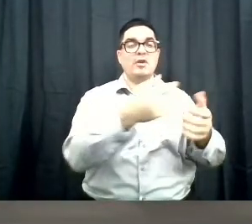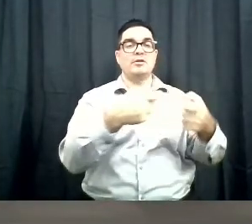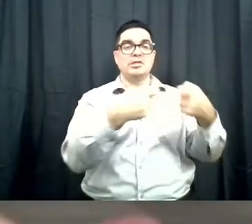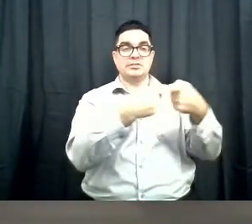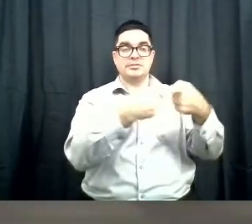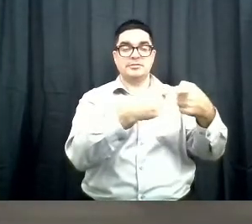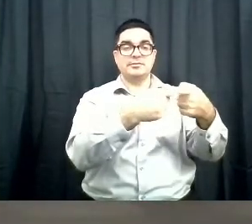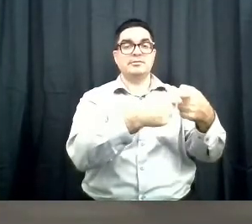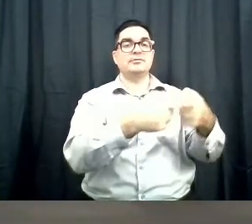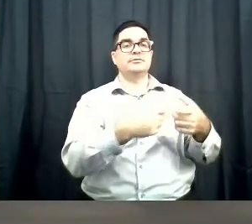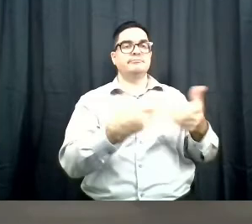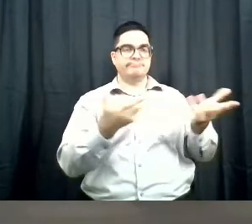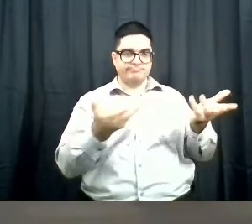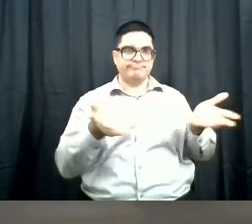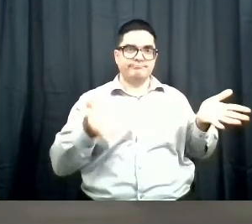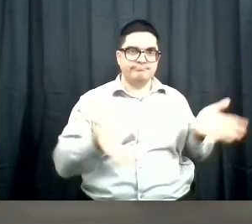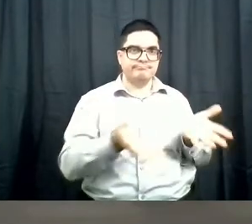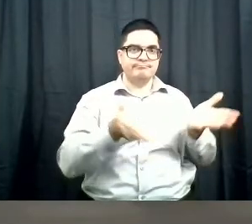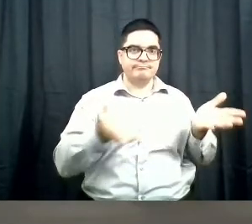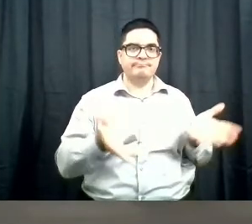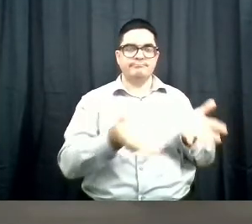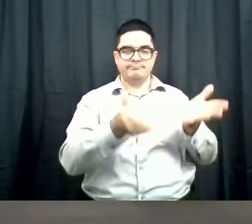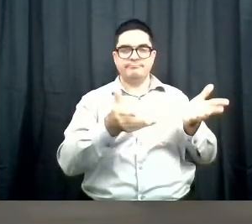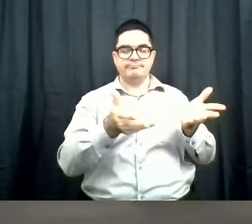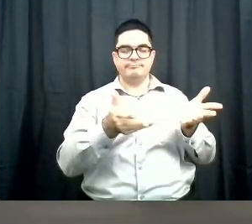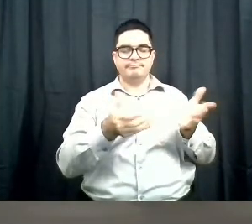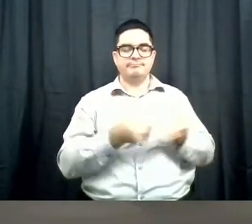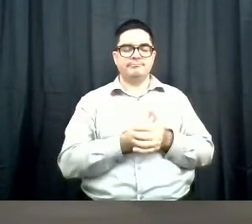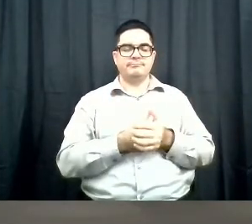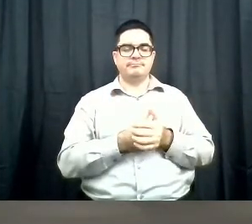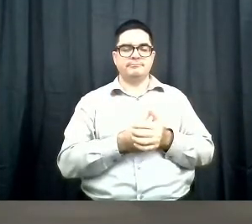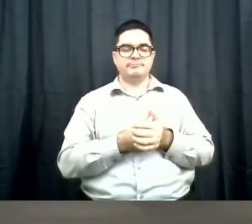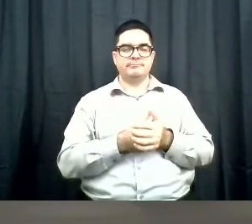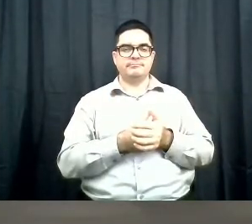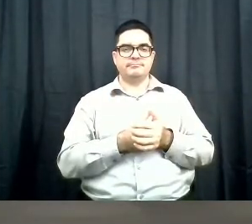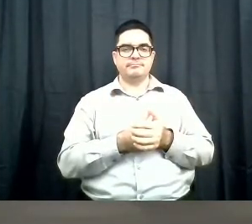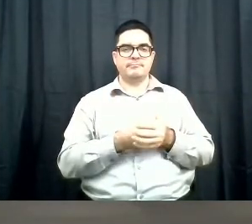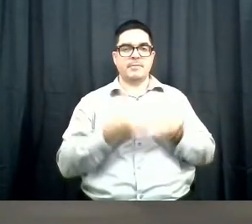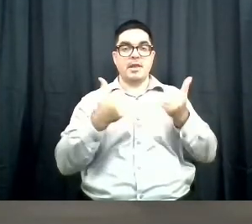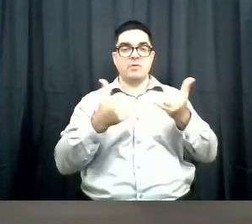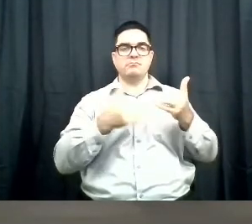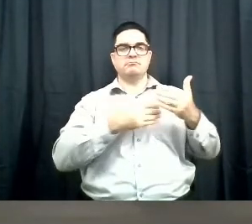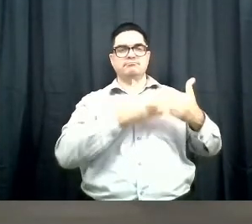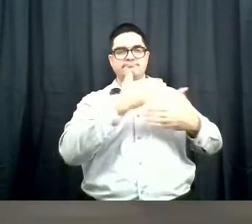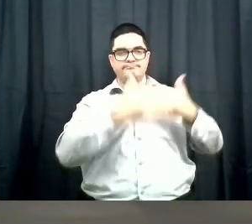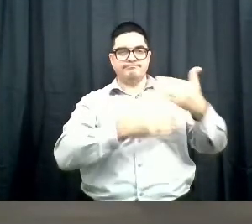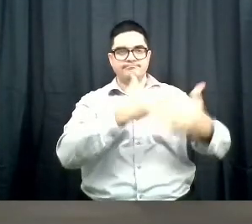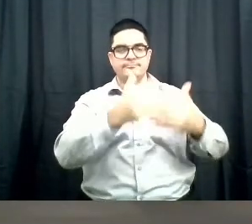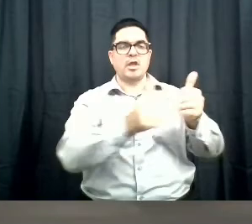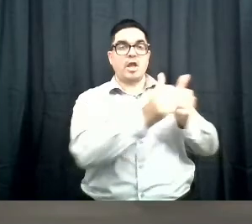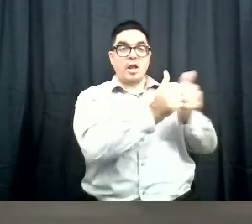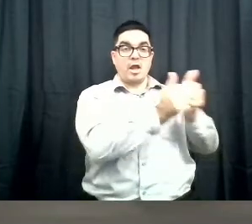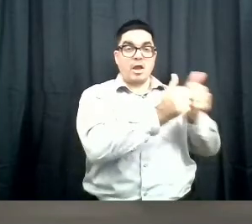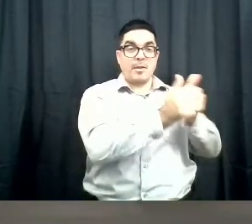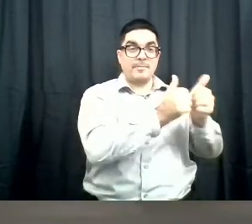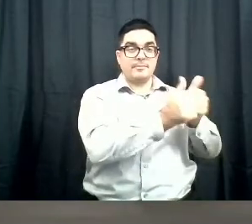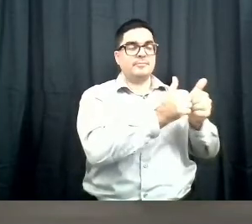the market prices could or could not be, and launching a process in a competitive fashion as soon as possible is the goal.